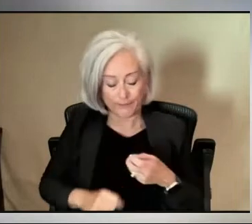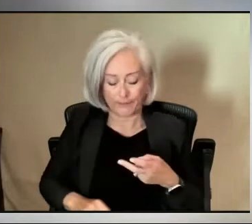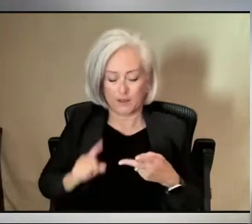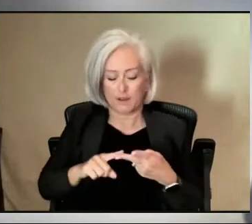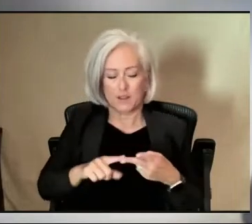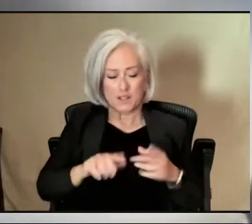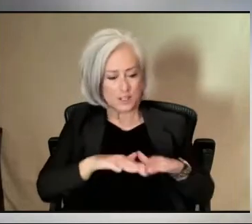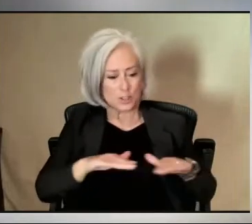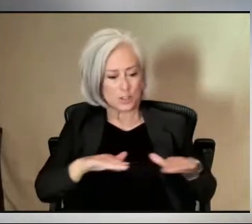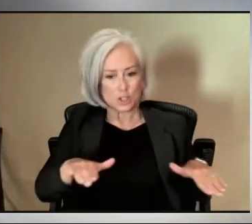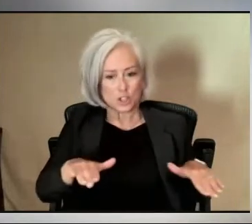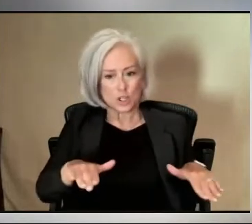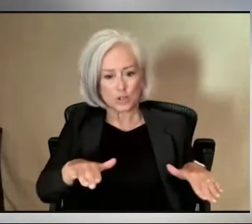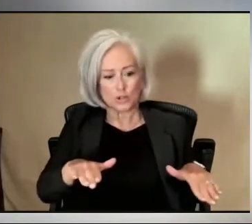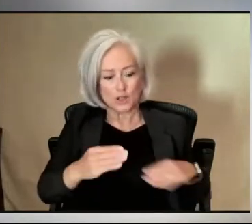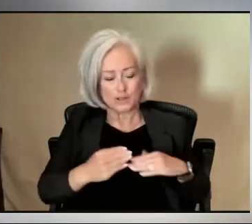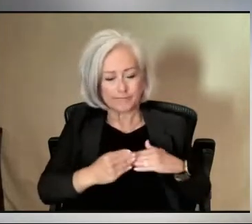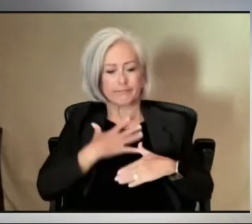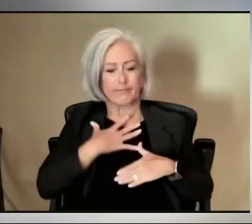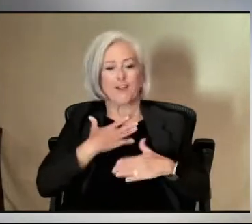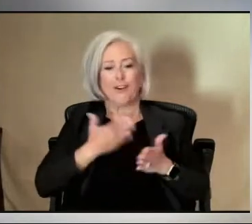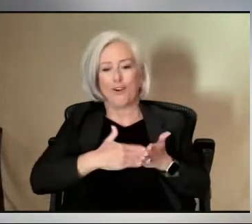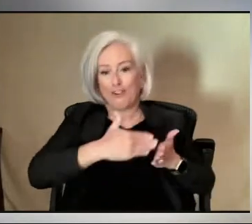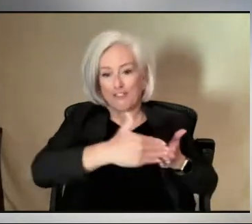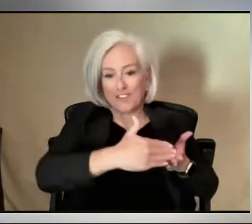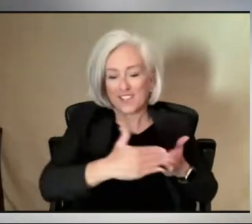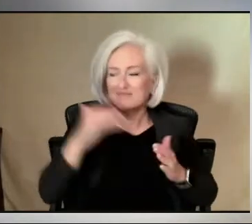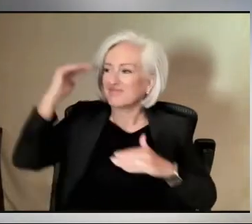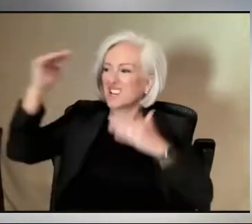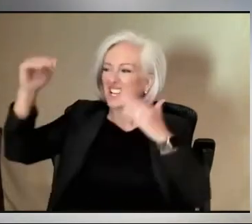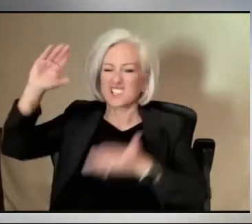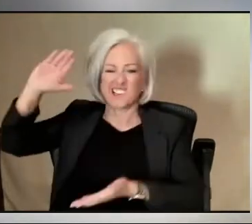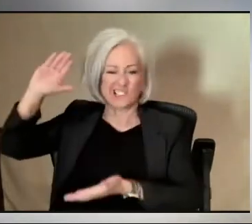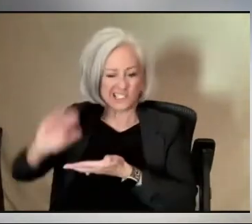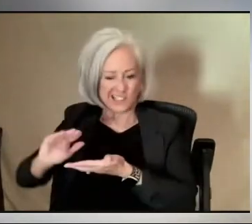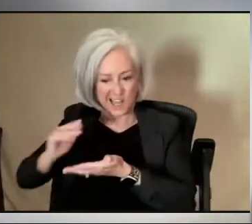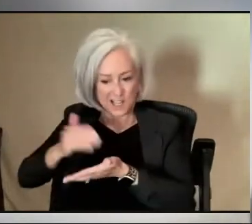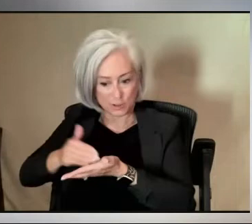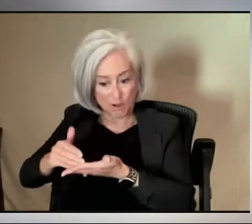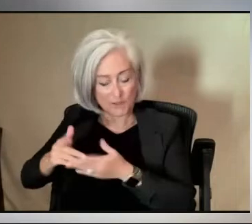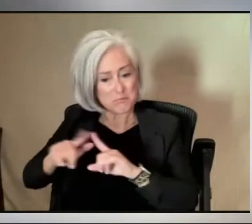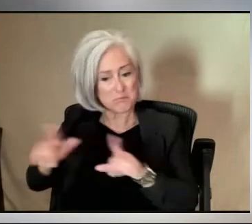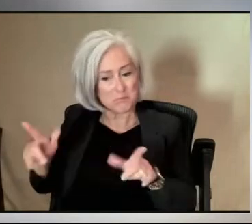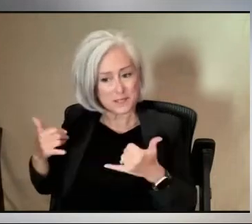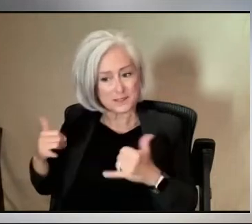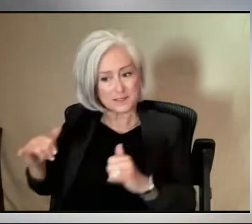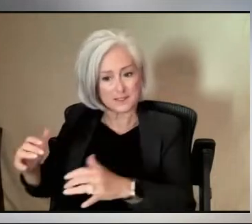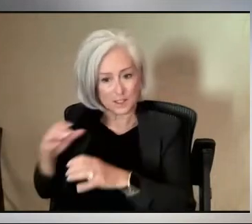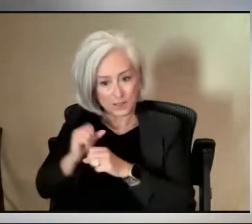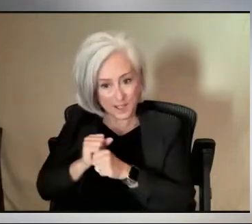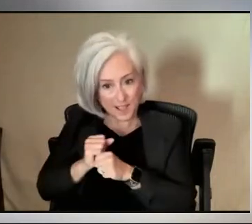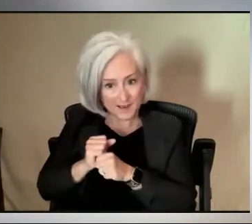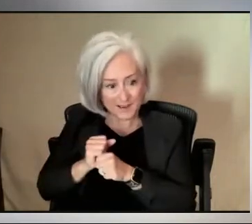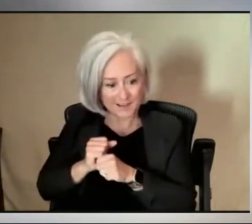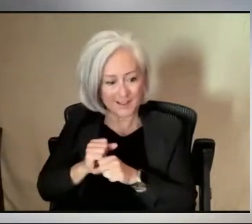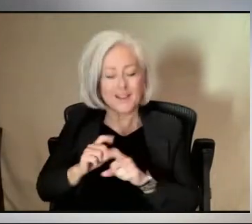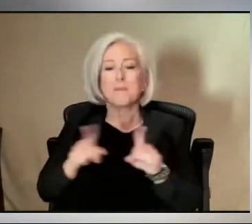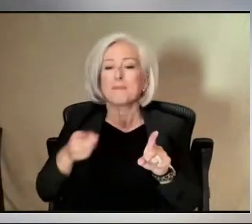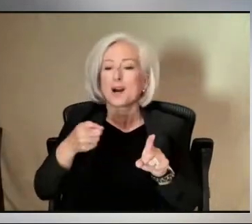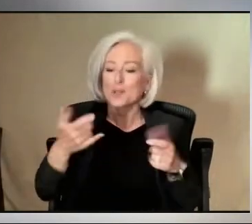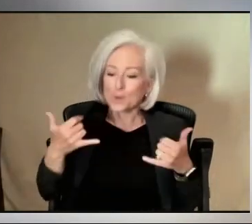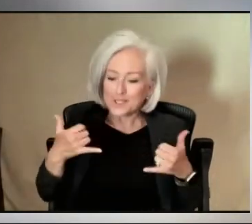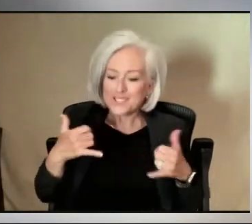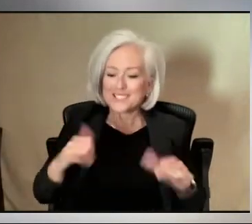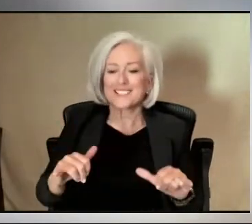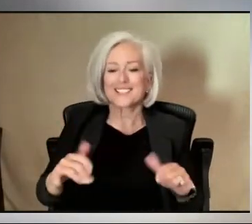of rapid fire. Adults less often, but still do. But the point is we still get infected with them, even though we've